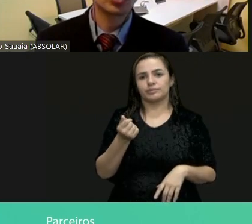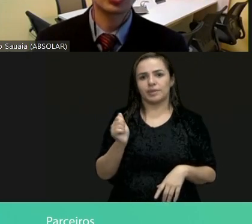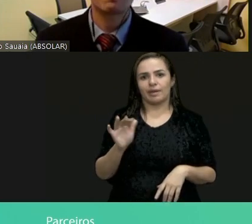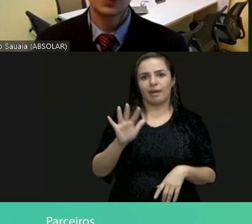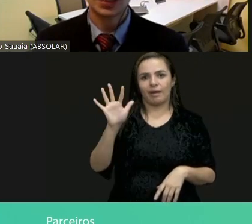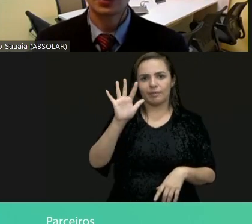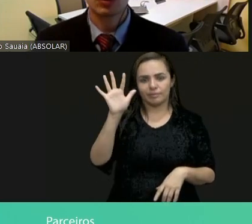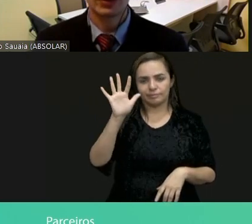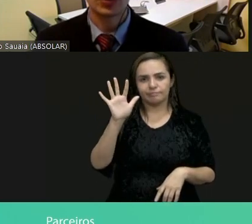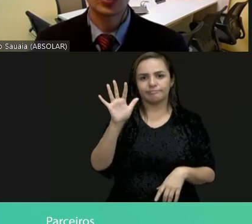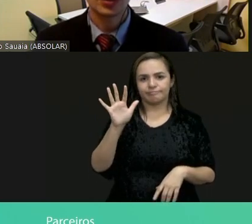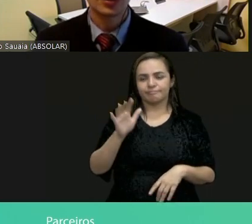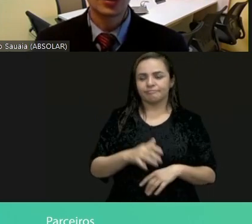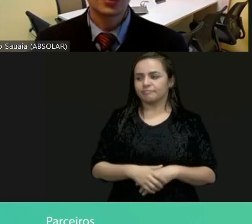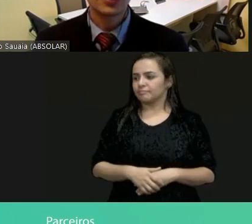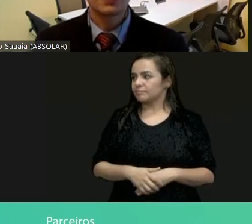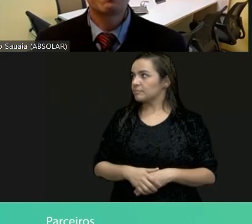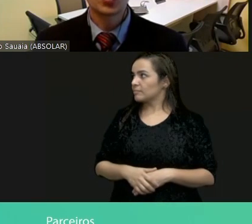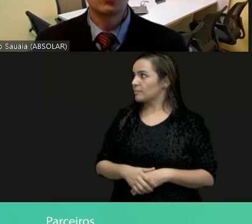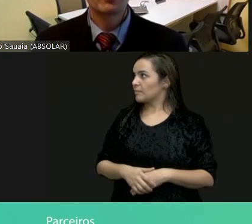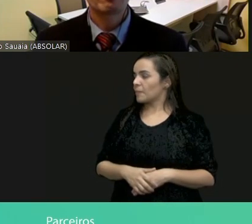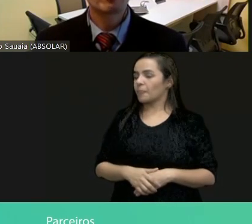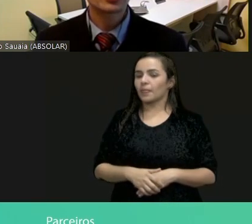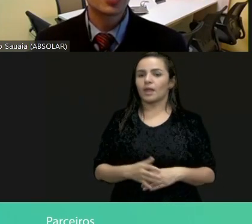the use of technology.